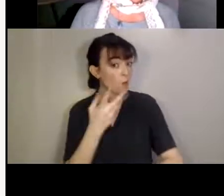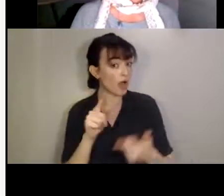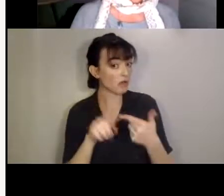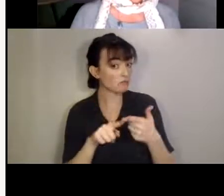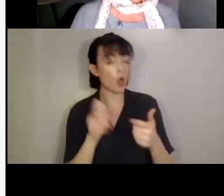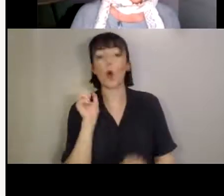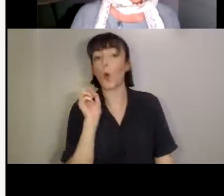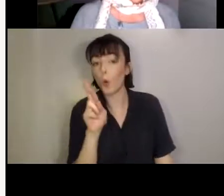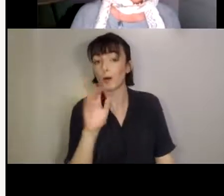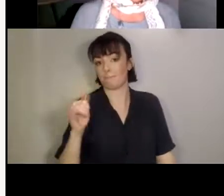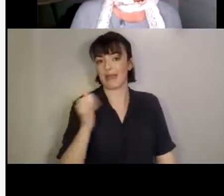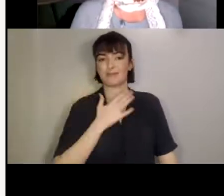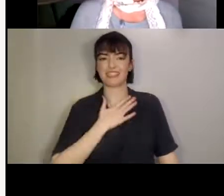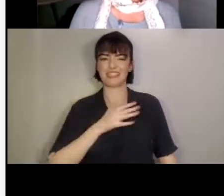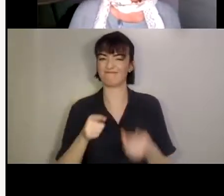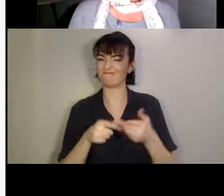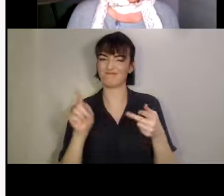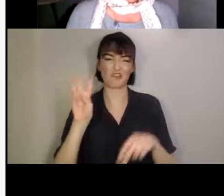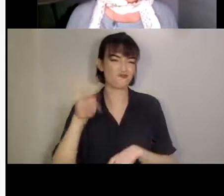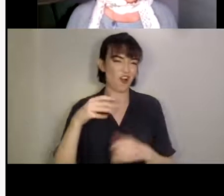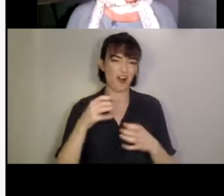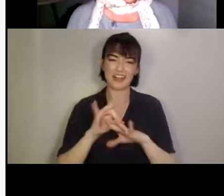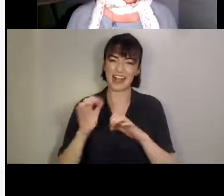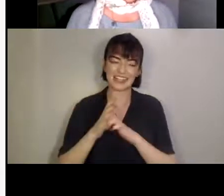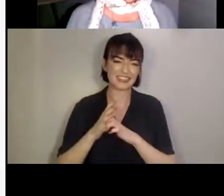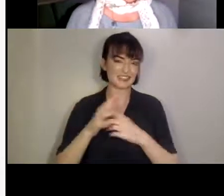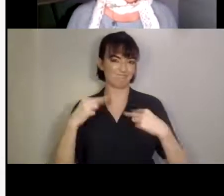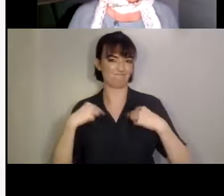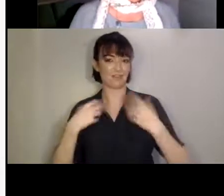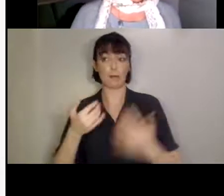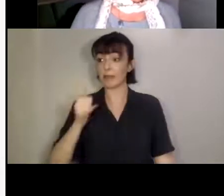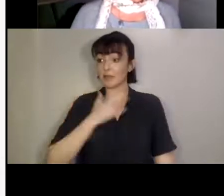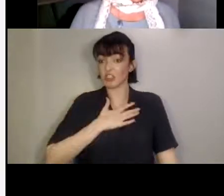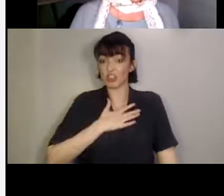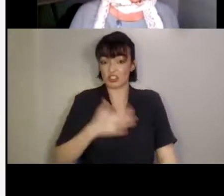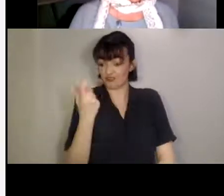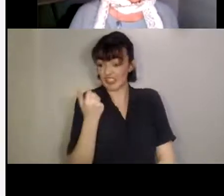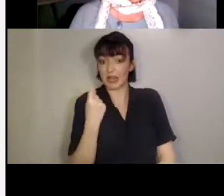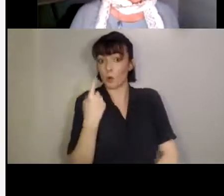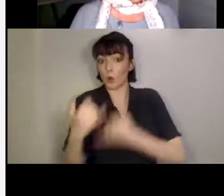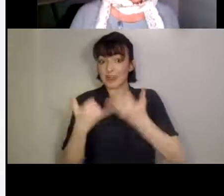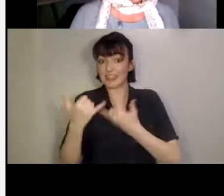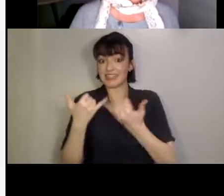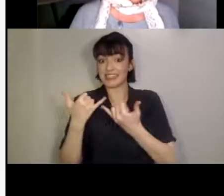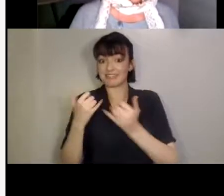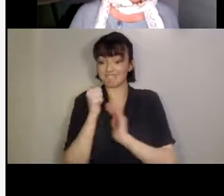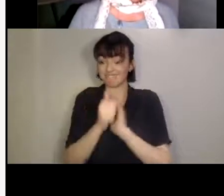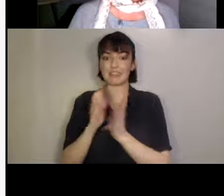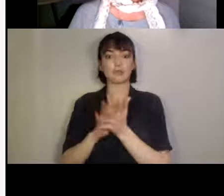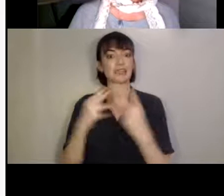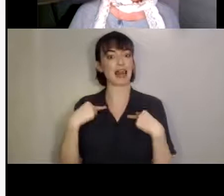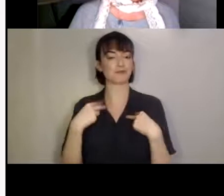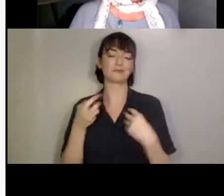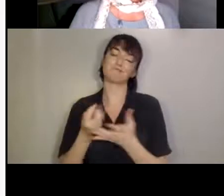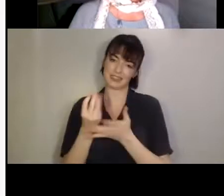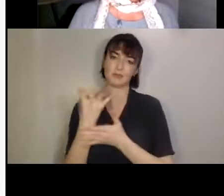getting the right sort of input? Perhaps they've only been exposed to sign language for a year or two, and that explains why.